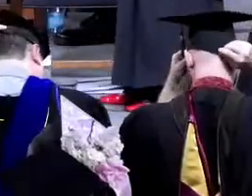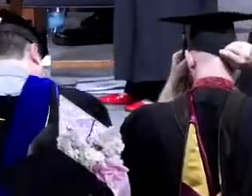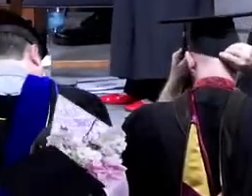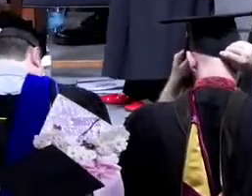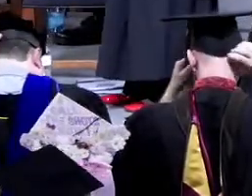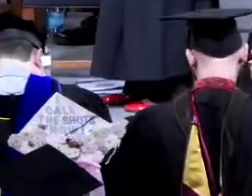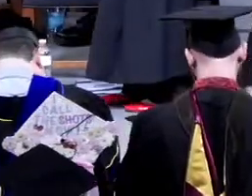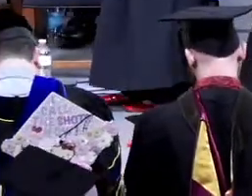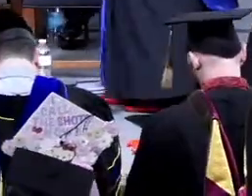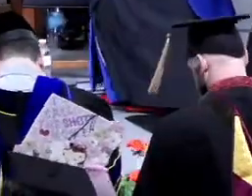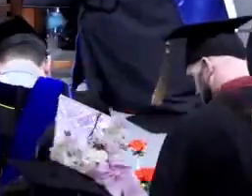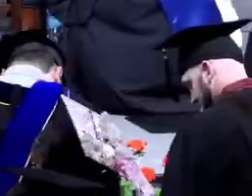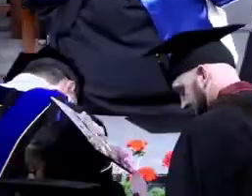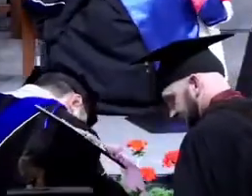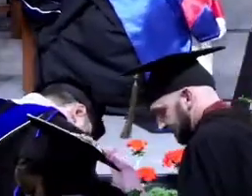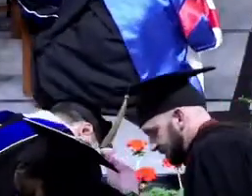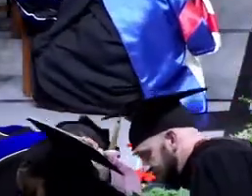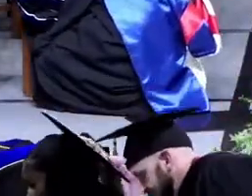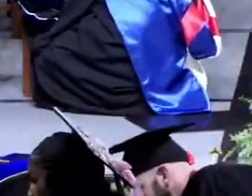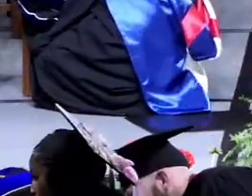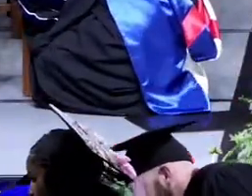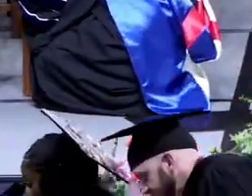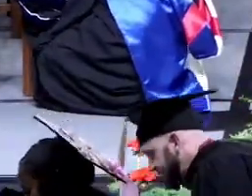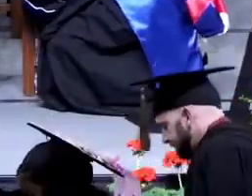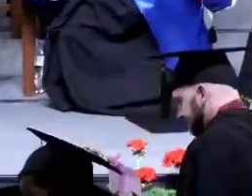Ladies and gentlemen, please be seated.